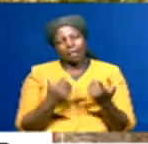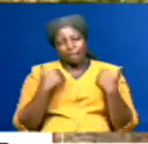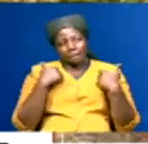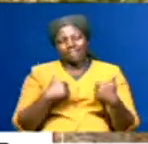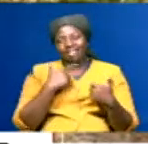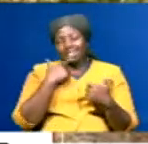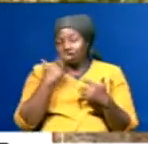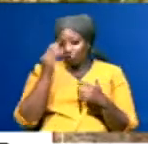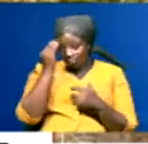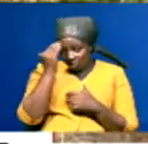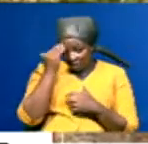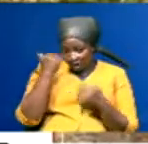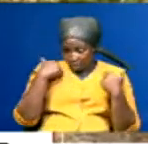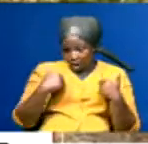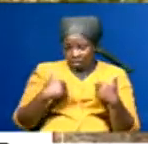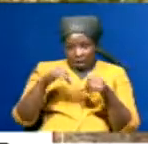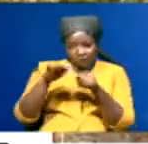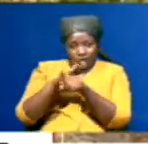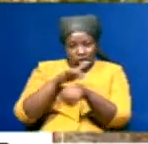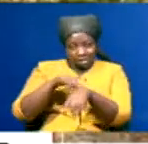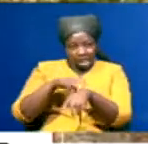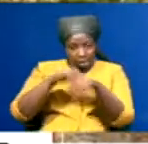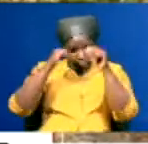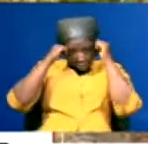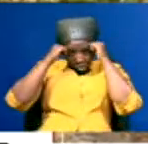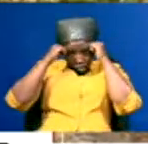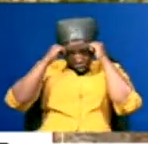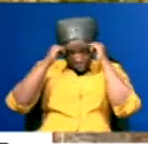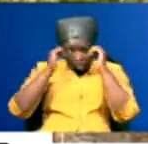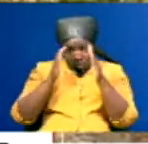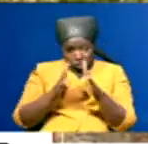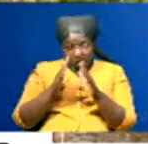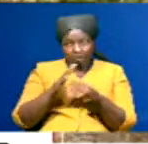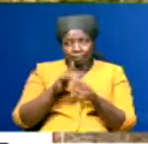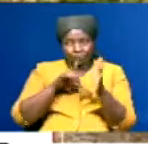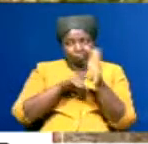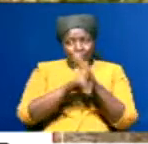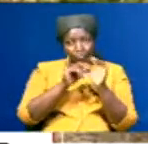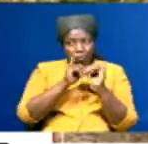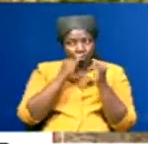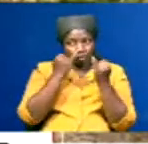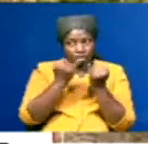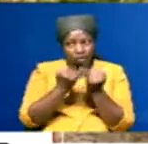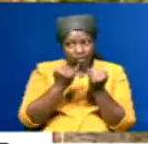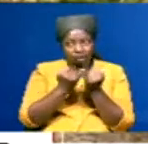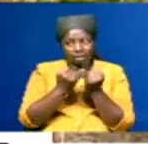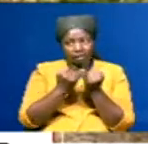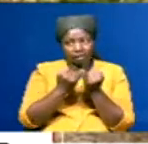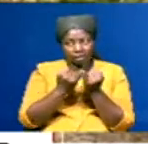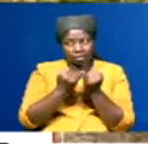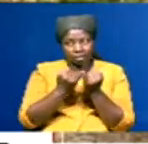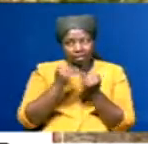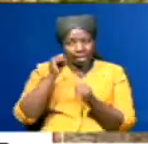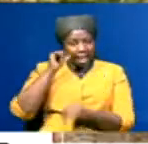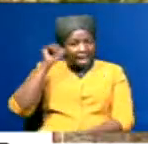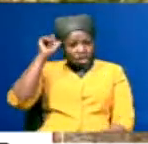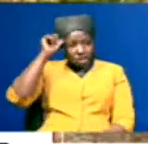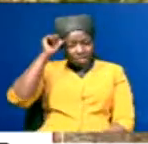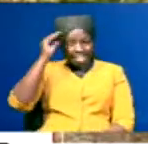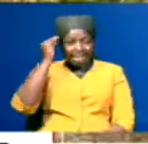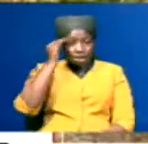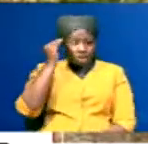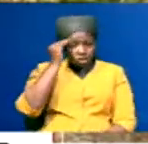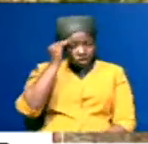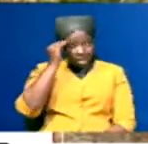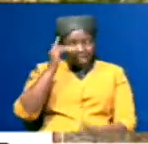I'm a full-time student at the Institute of Adult Education first. Then